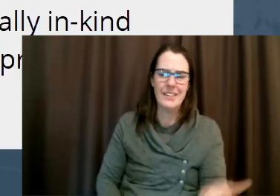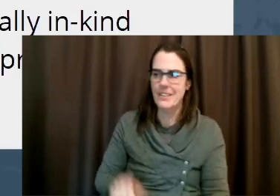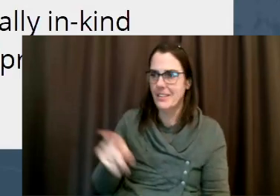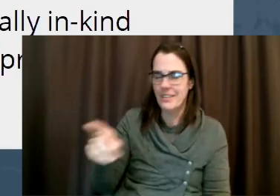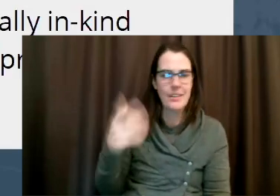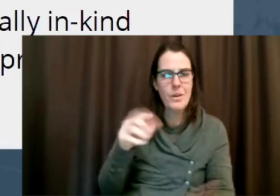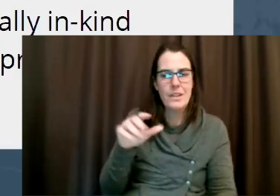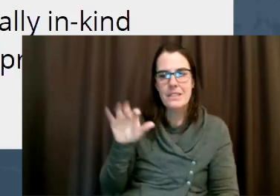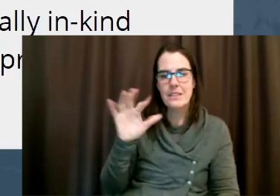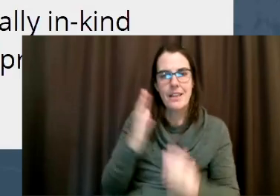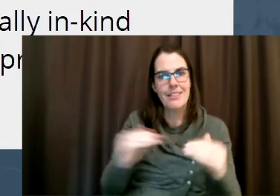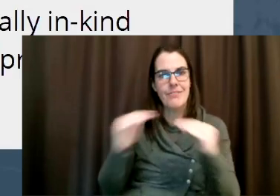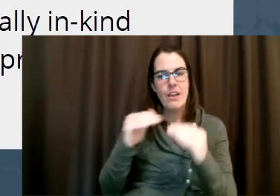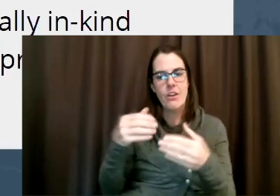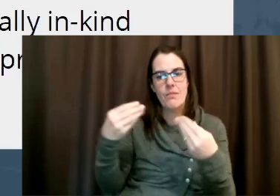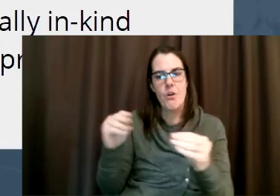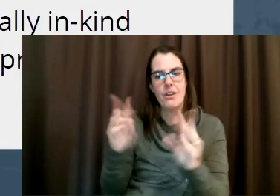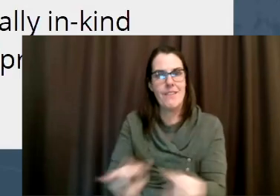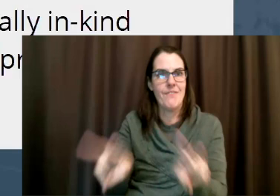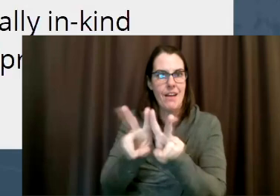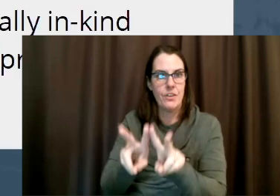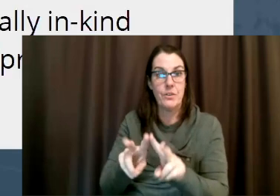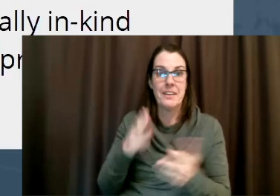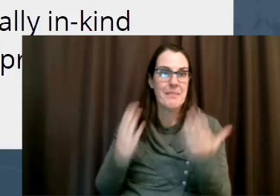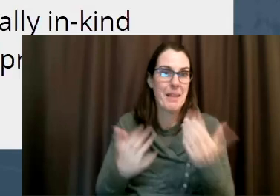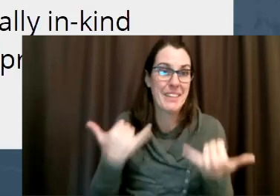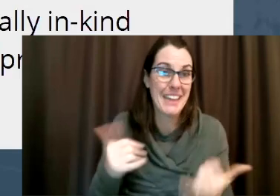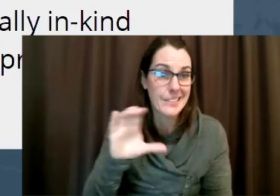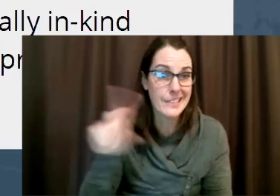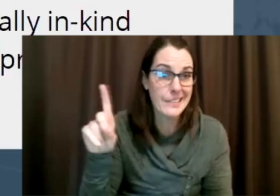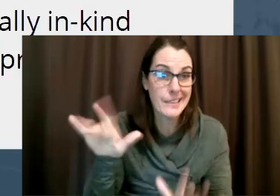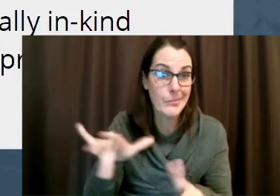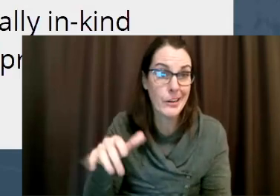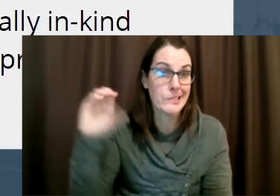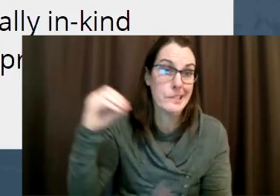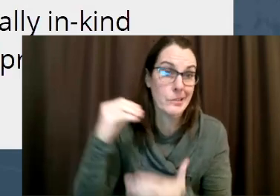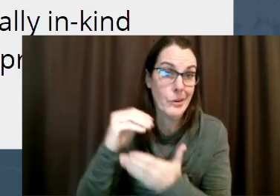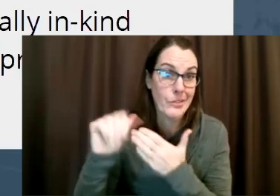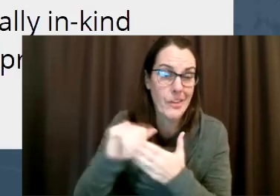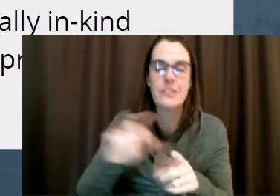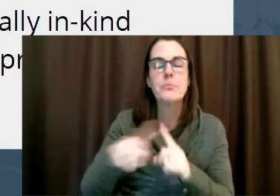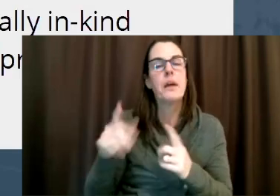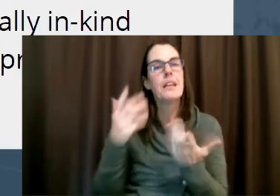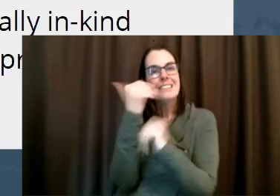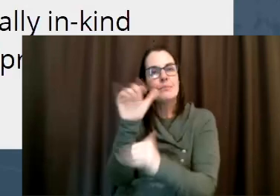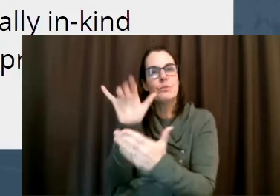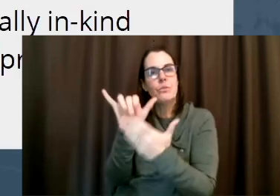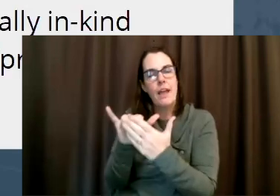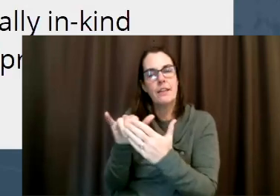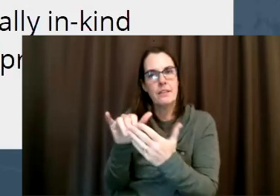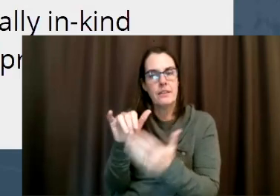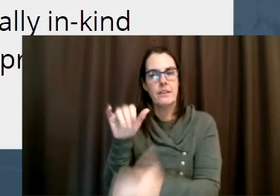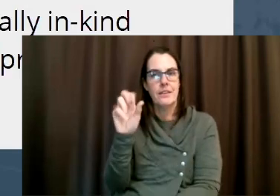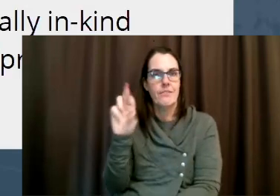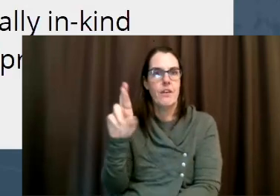that CD player is, and it might be zero at this point, but right. So it's limited to the fair market value of the goods that you